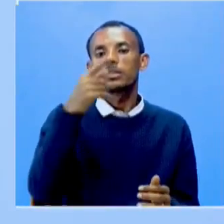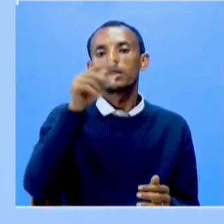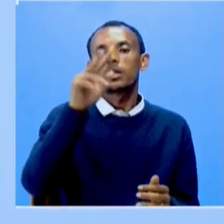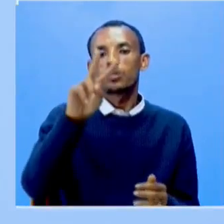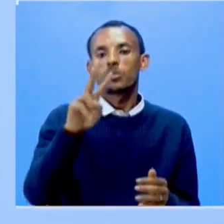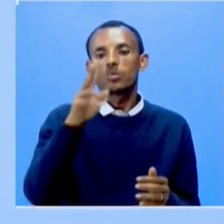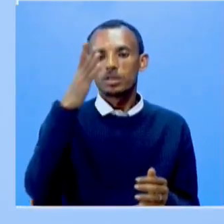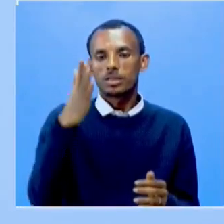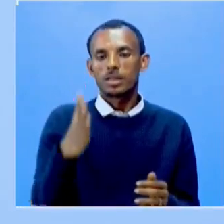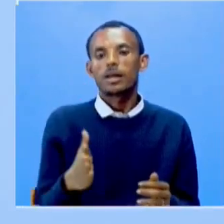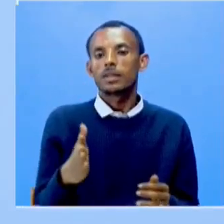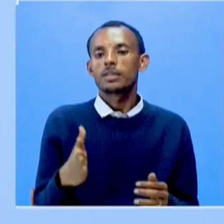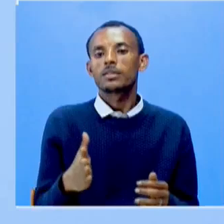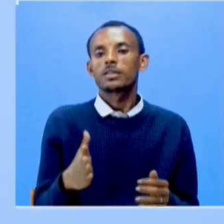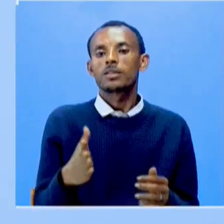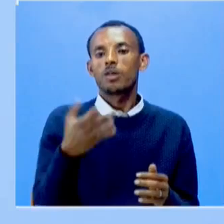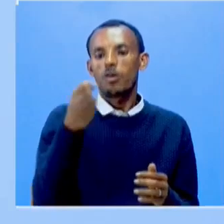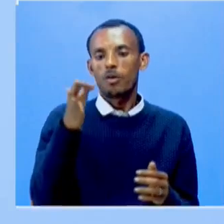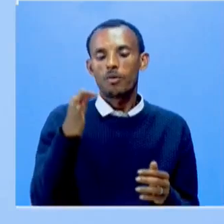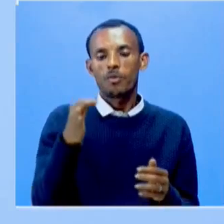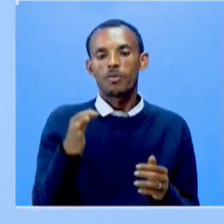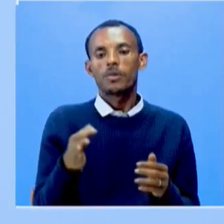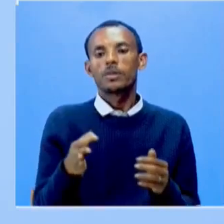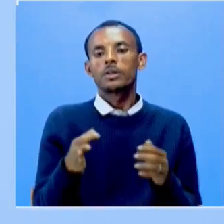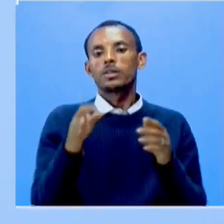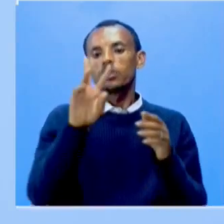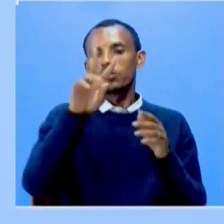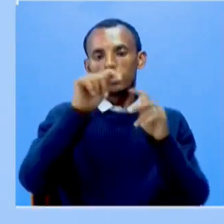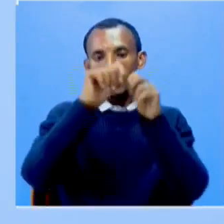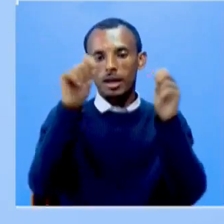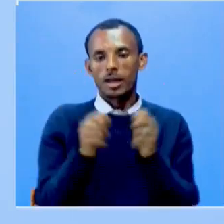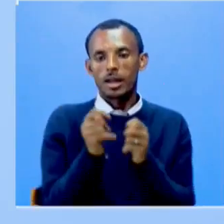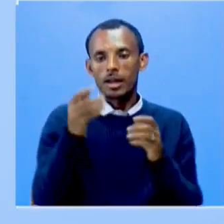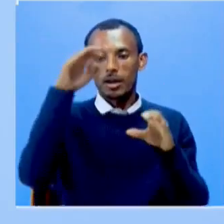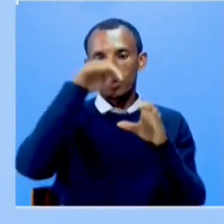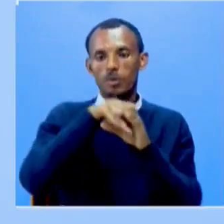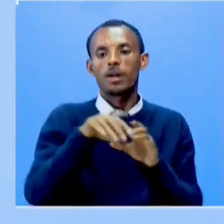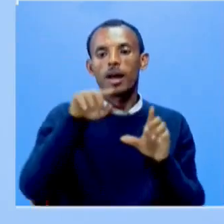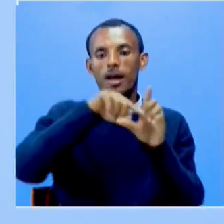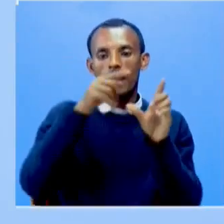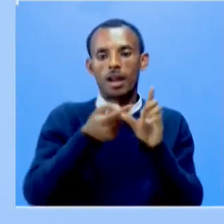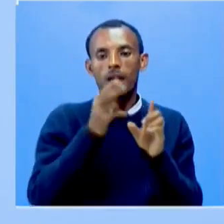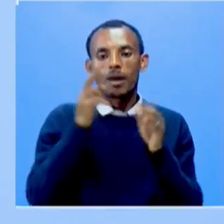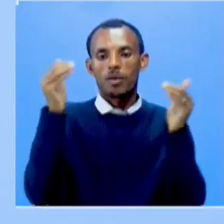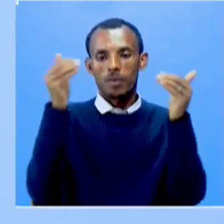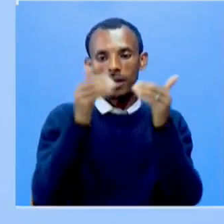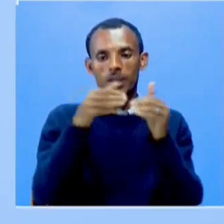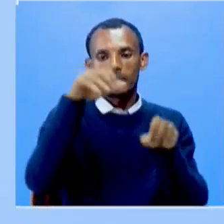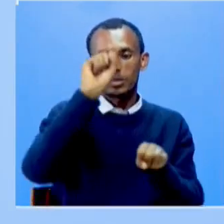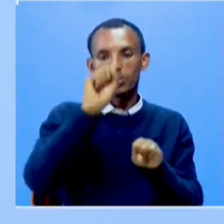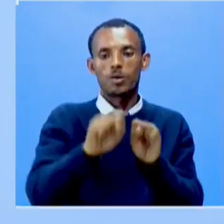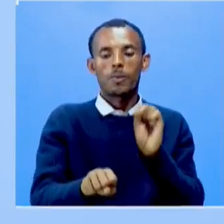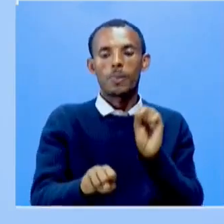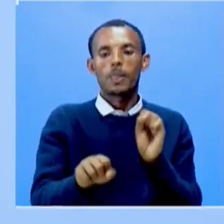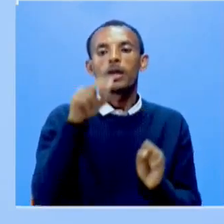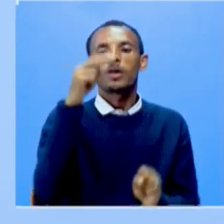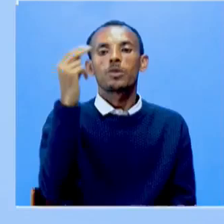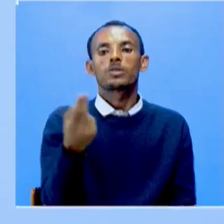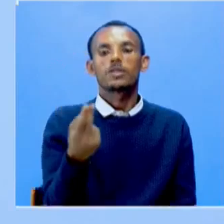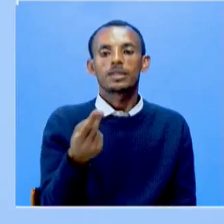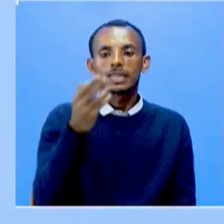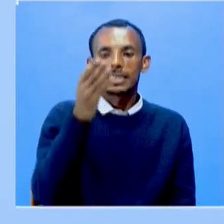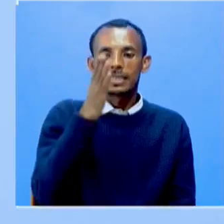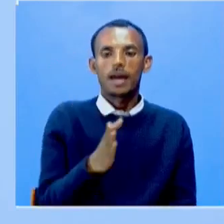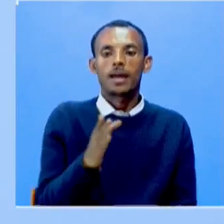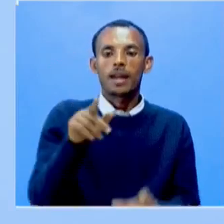sides of the two triangles and the included angle are congruent. So, using